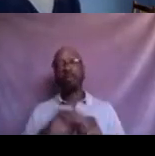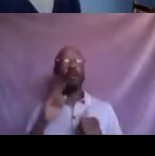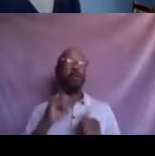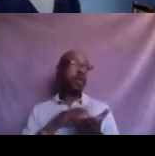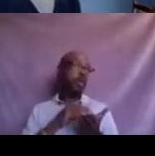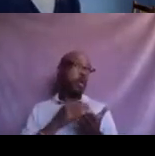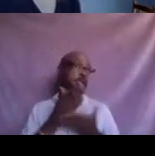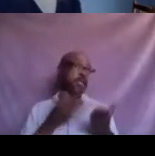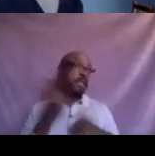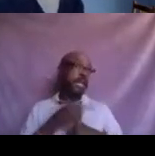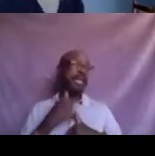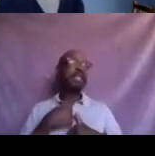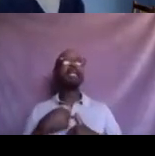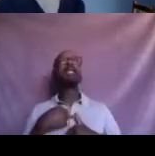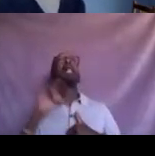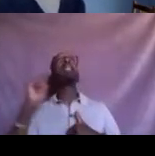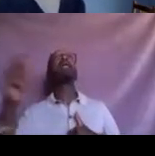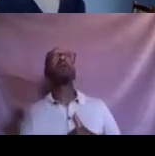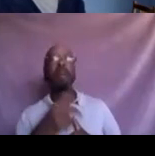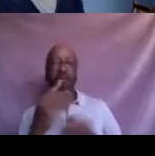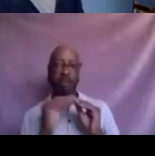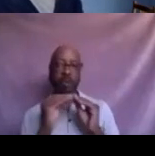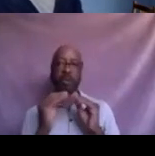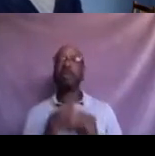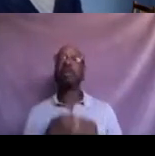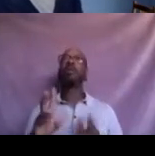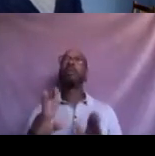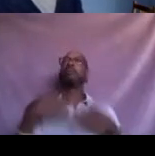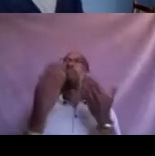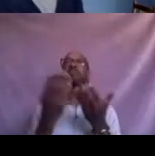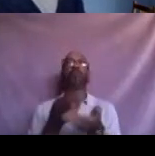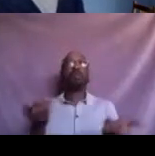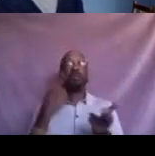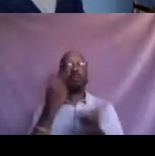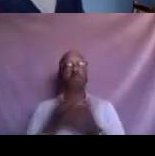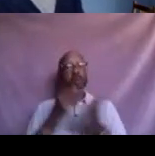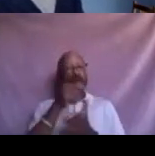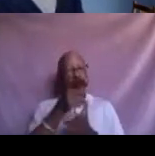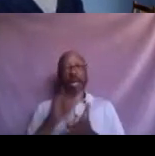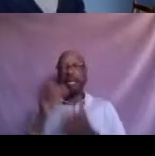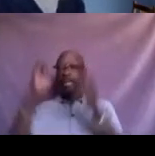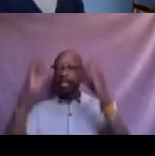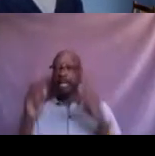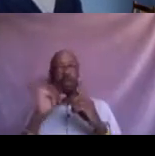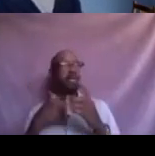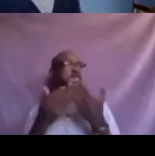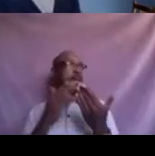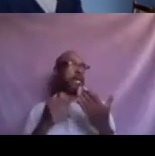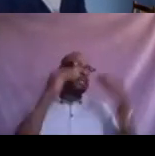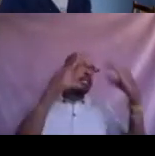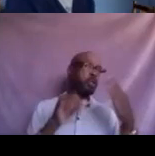later. We're going to give you lots of resources for both you as an educator, whether you're a teacher or a para or someone supporting a